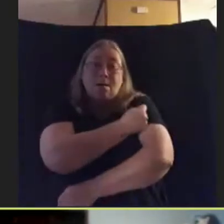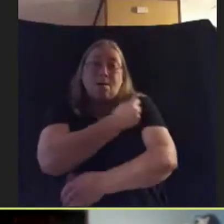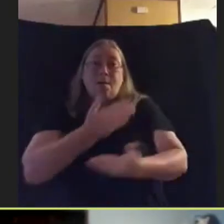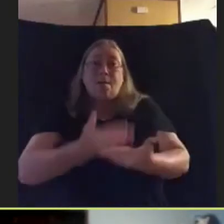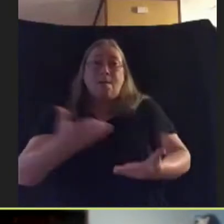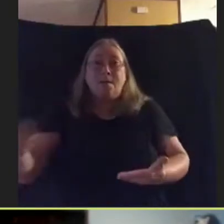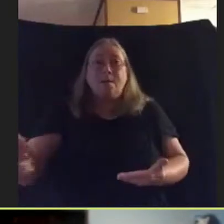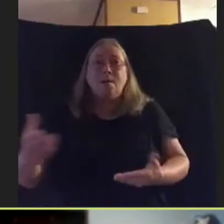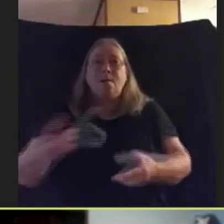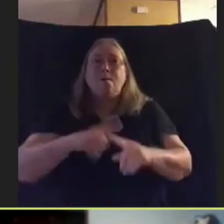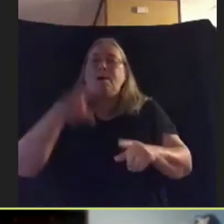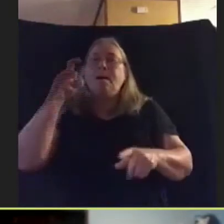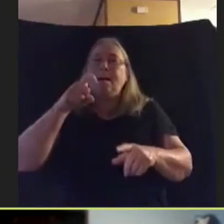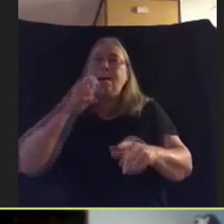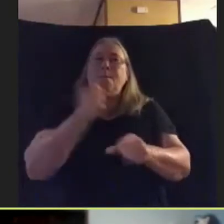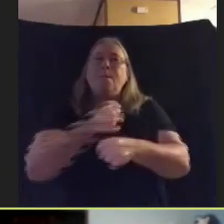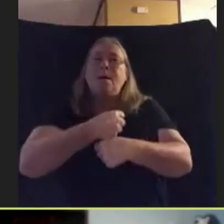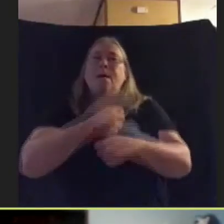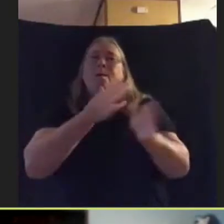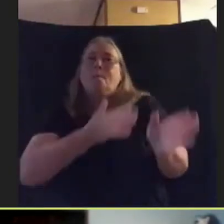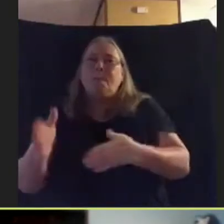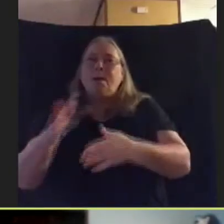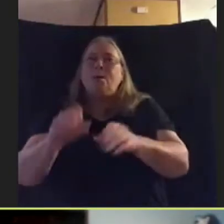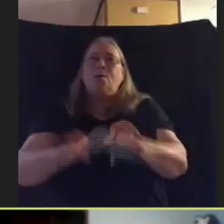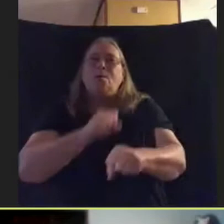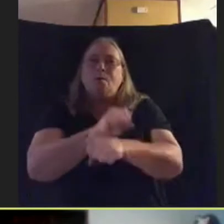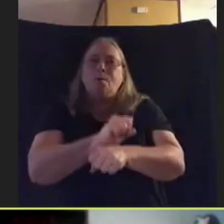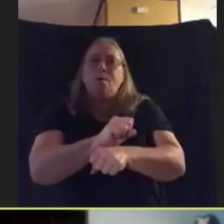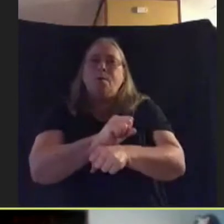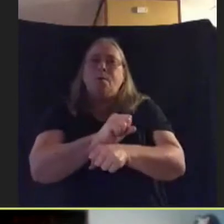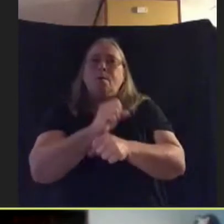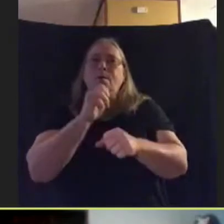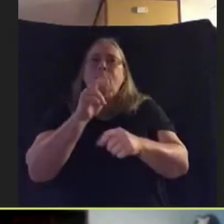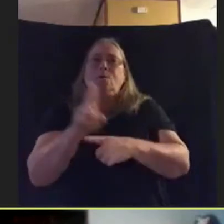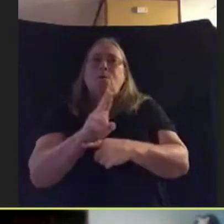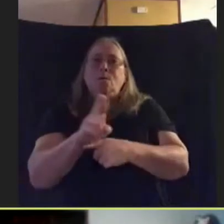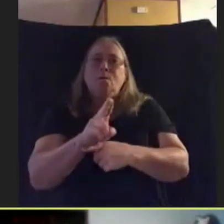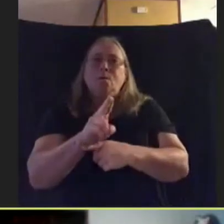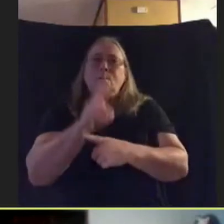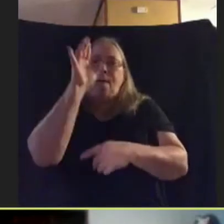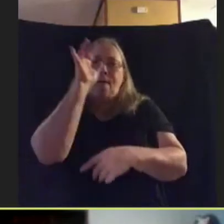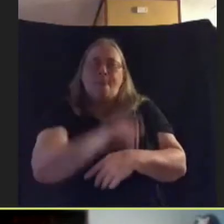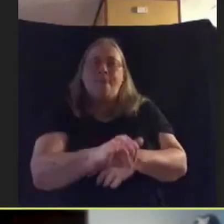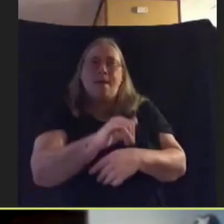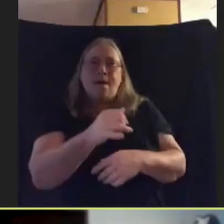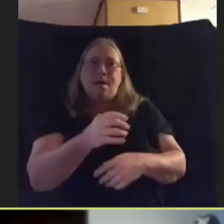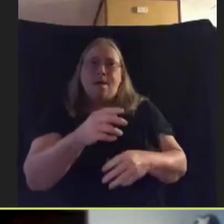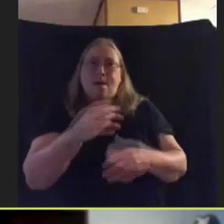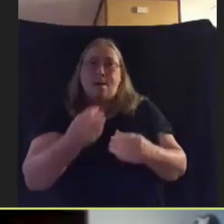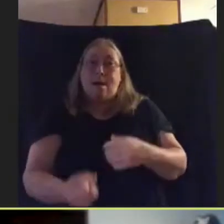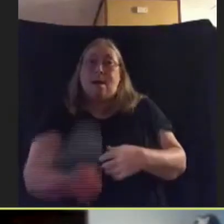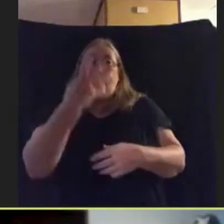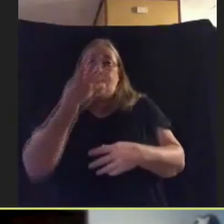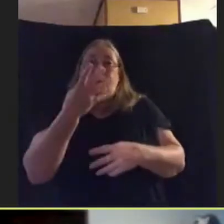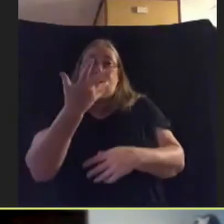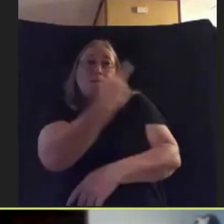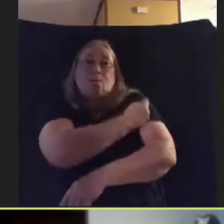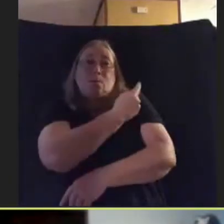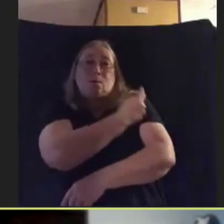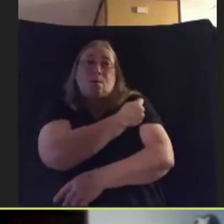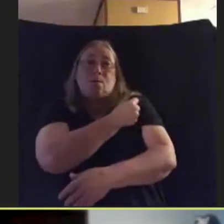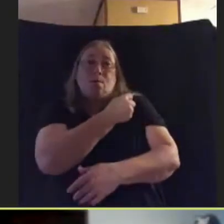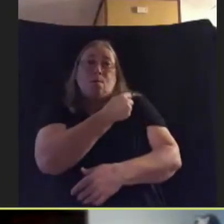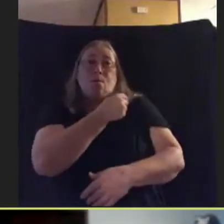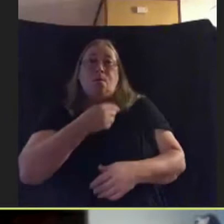plans and arrangements to utilize that defined amount that we're able to provide them. And if we